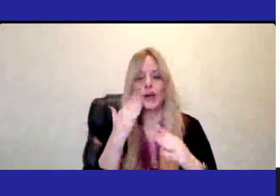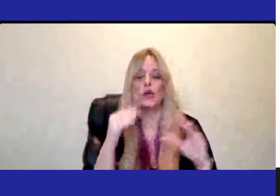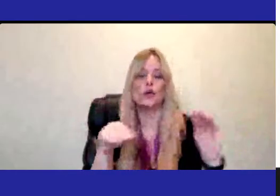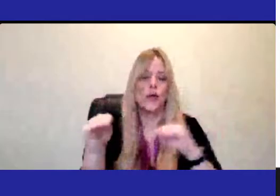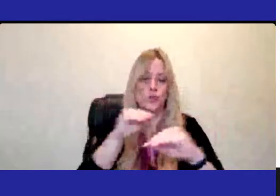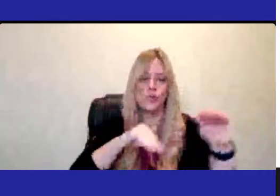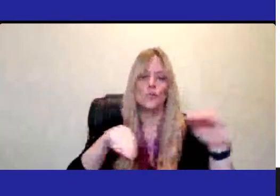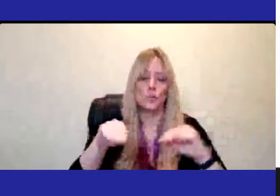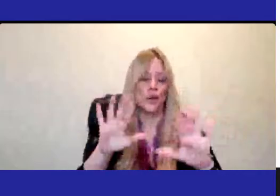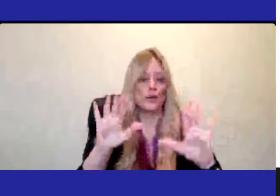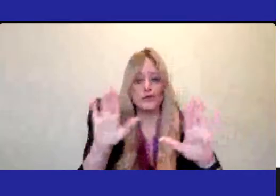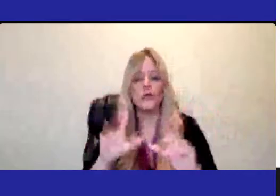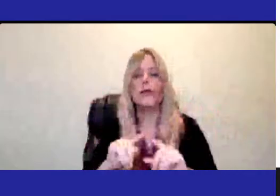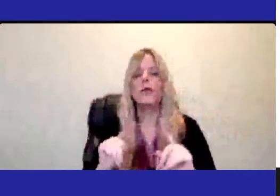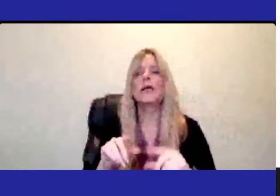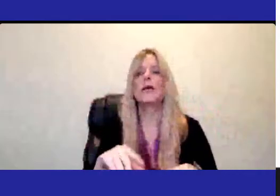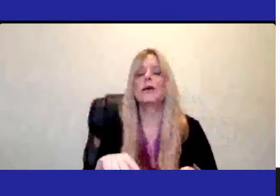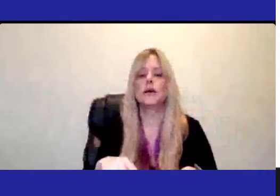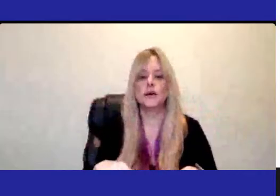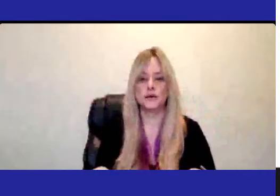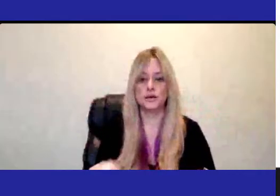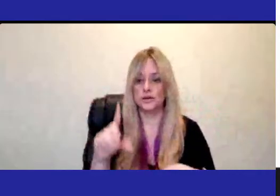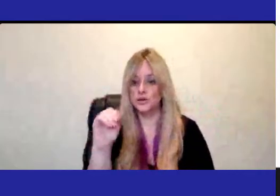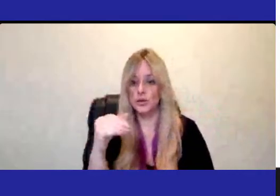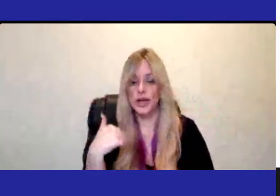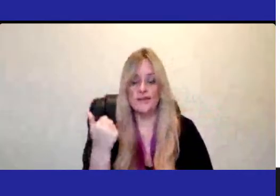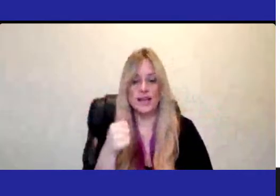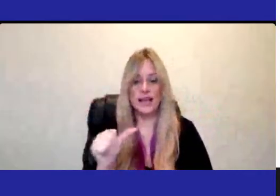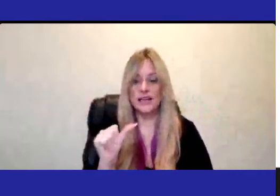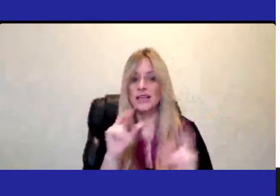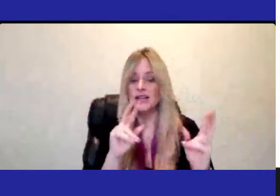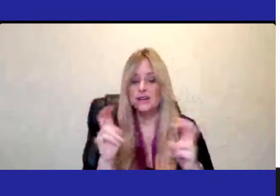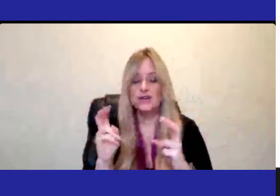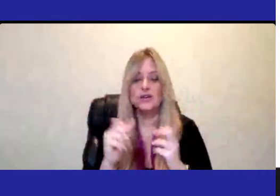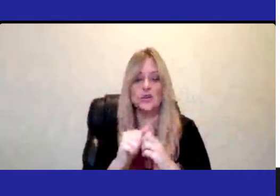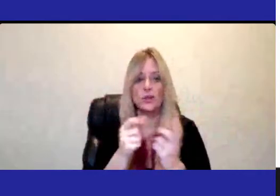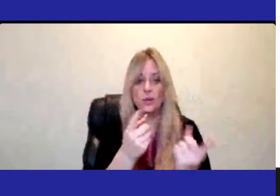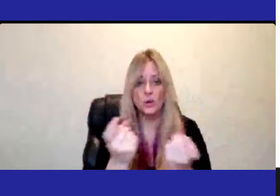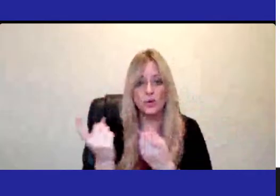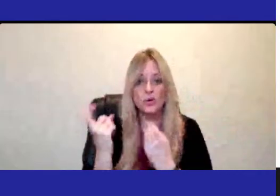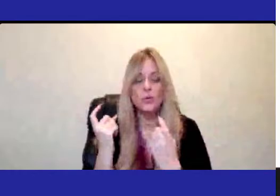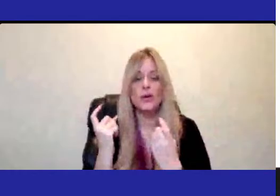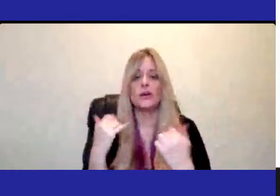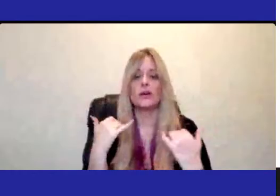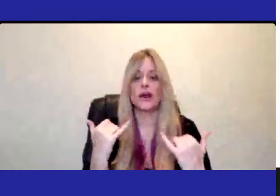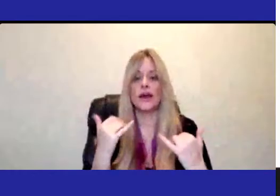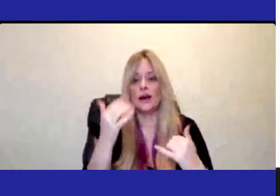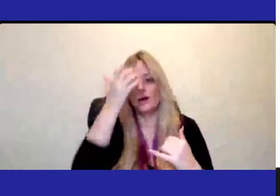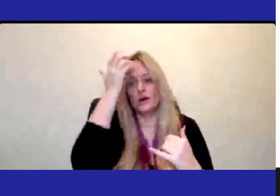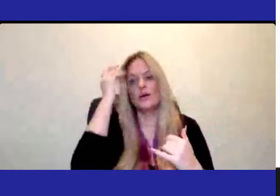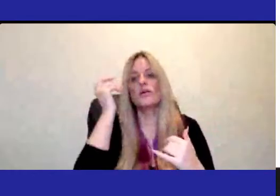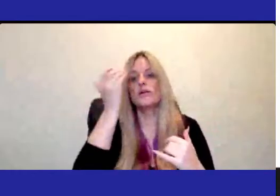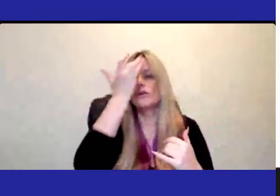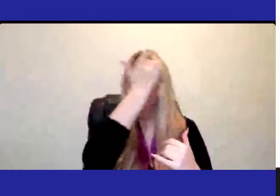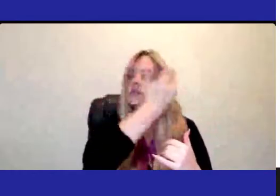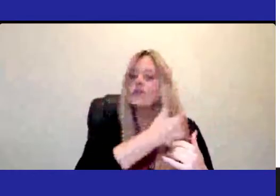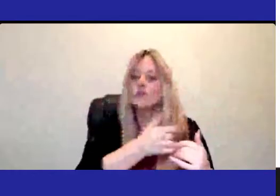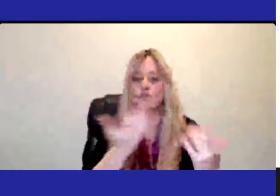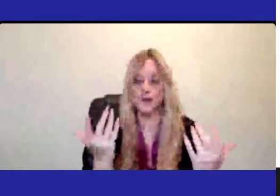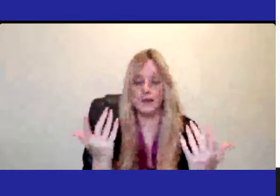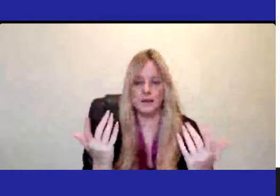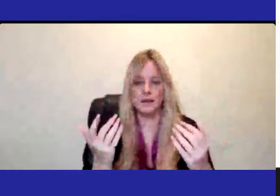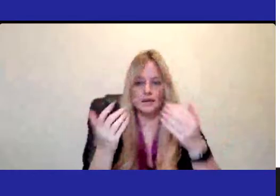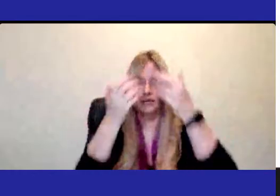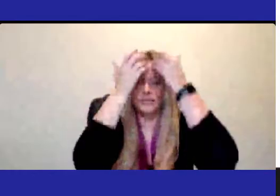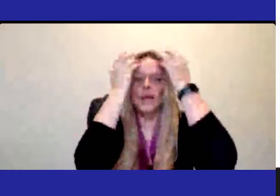but as needed, but do we have any issues with recruitment at this point as far as getting, I guess they still use the